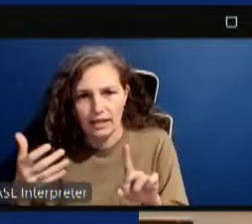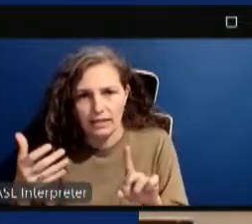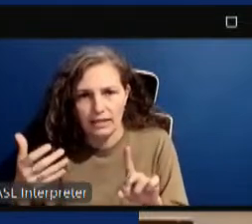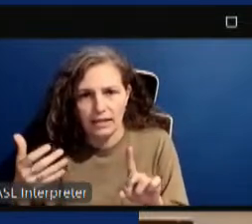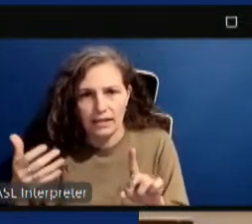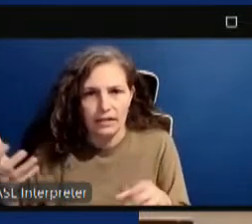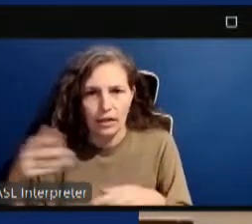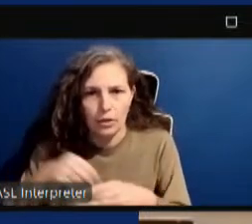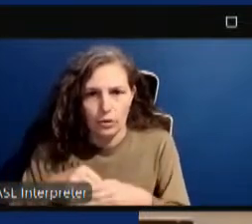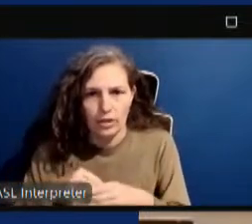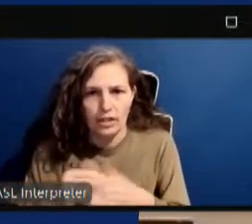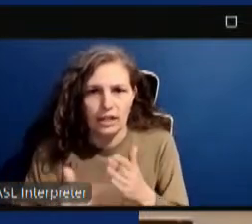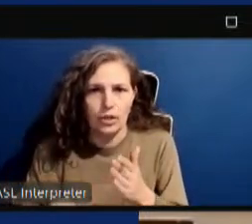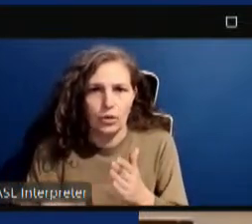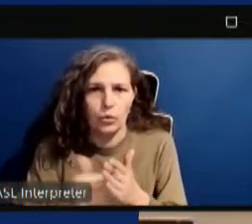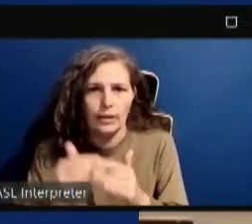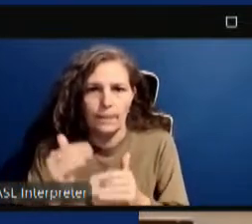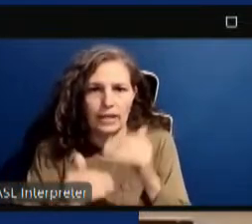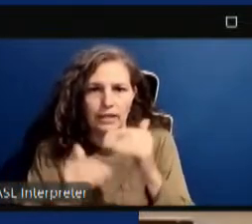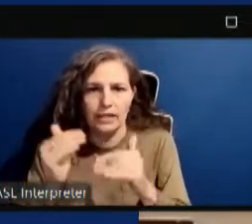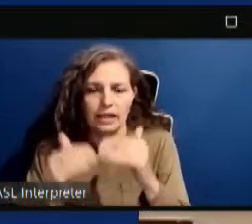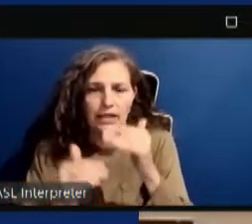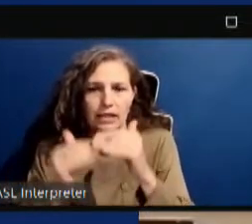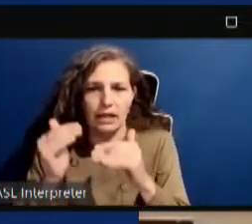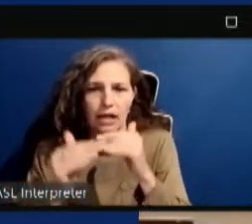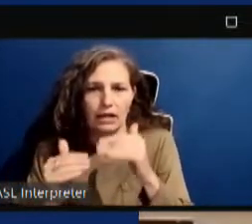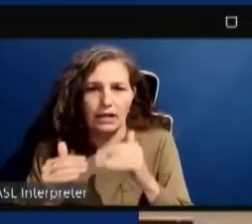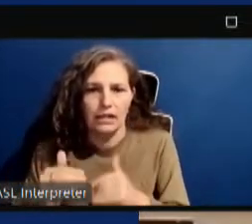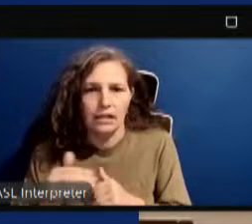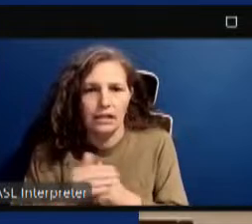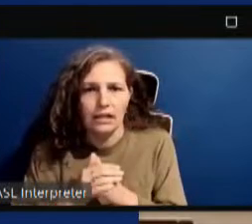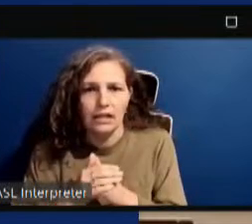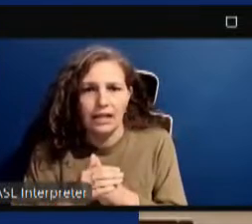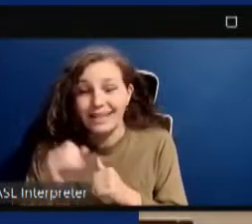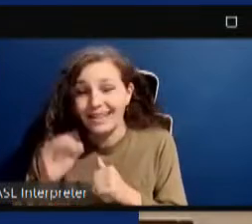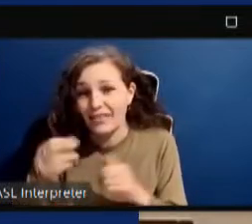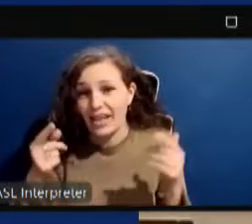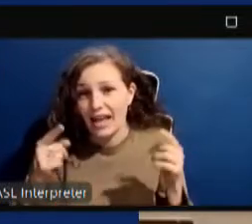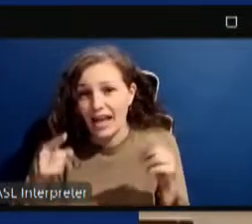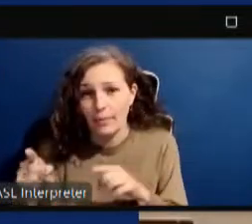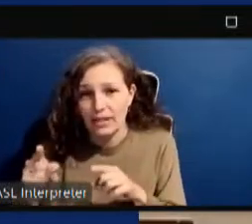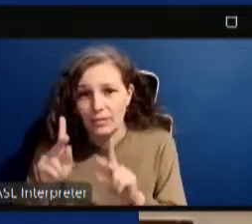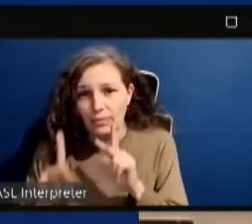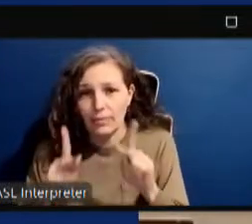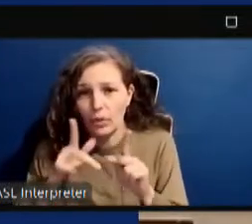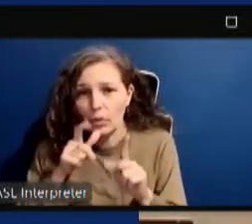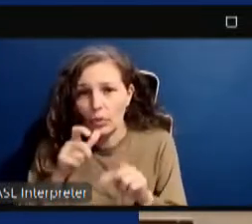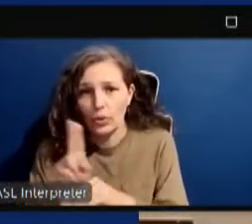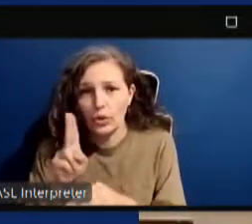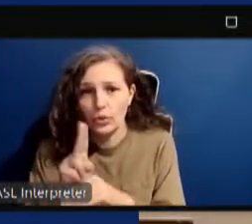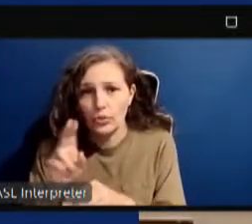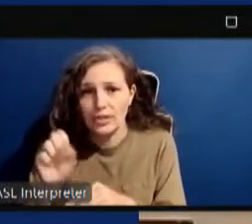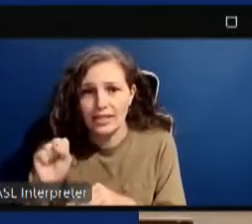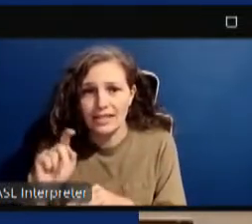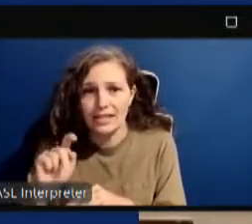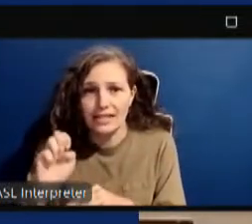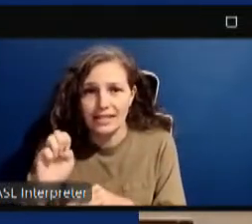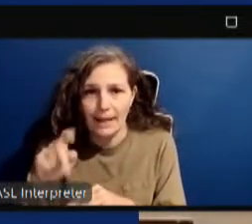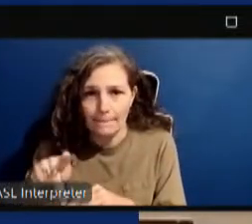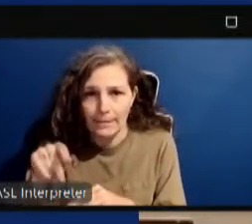And if that were to occur, it is likely that a lot of the folks who are on septic would no longer be required to be on septic.